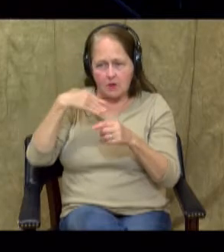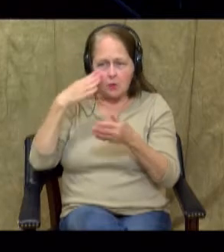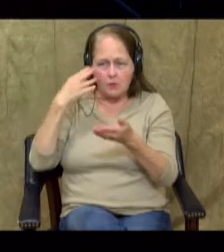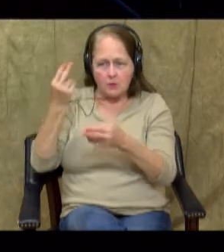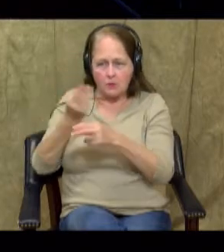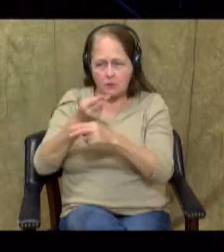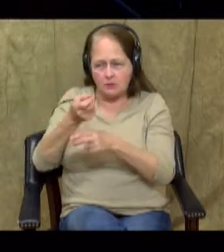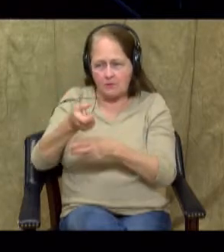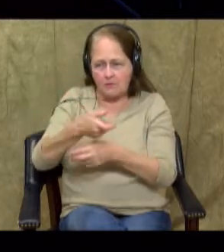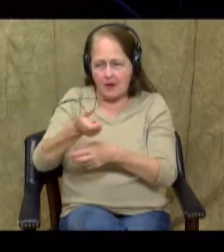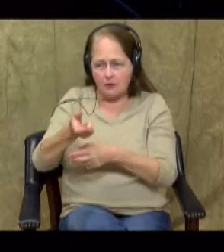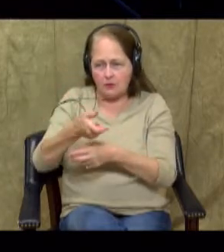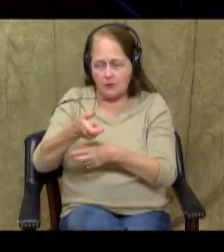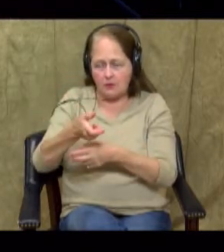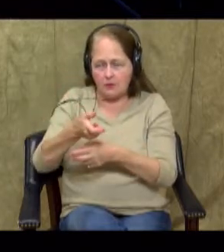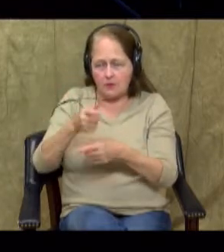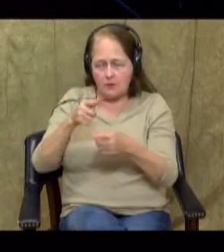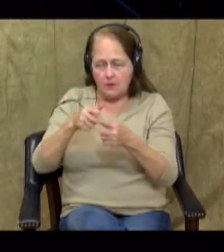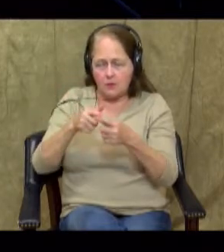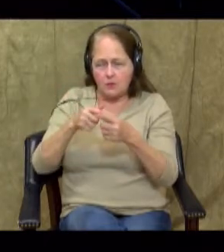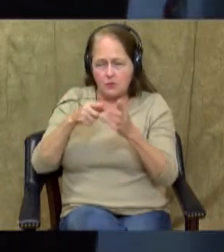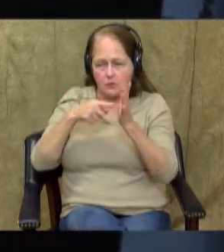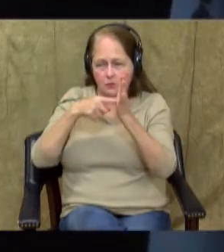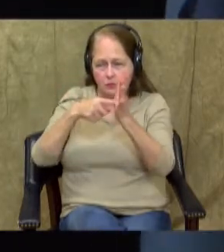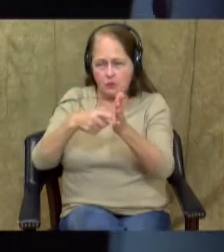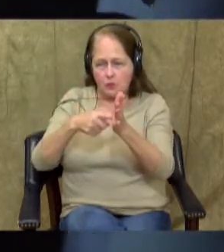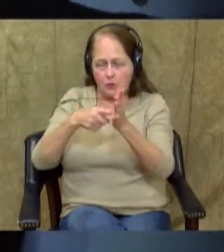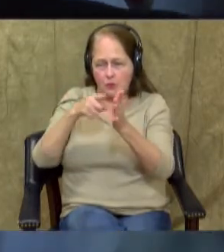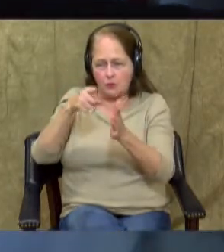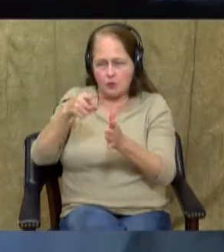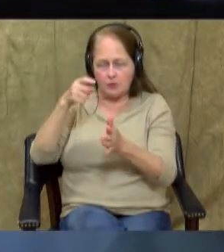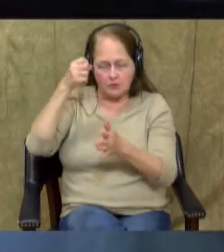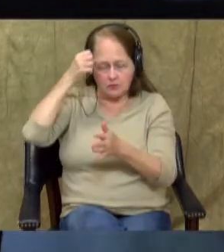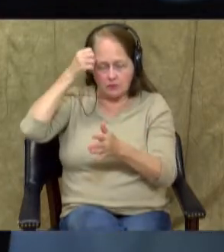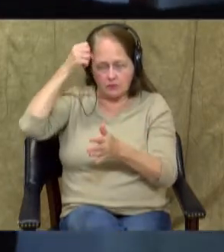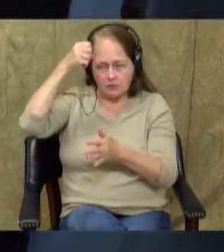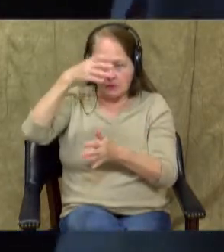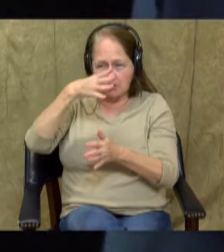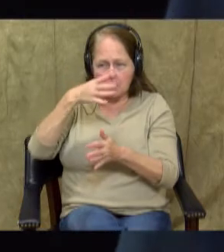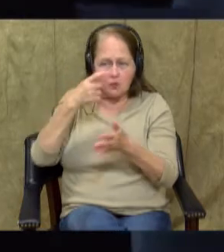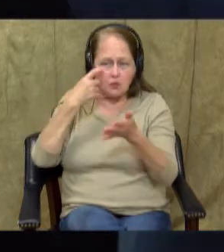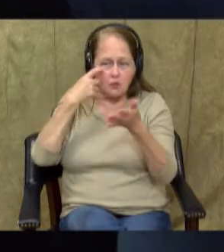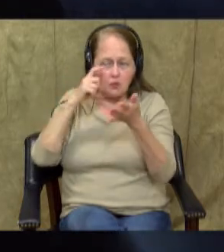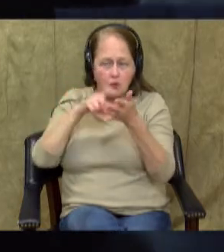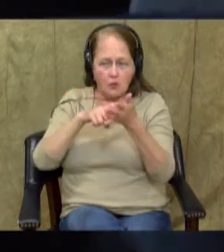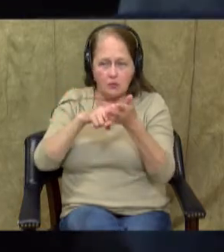flashlight to model the sun. So I want you to notice something.